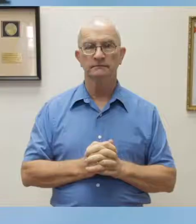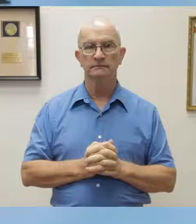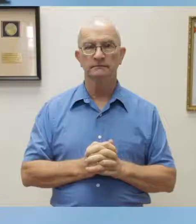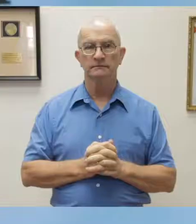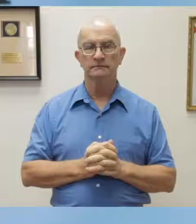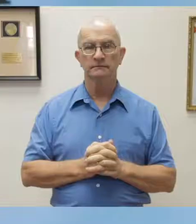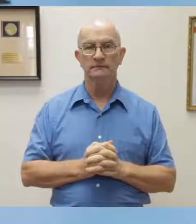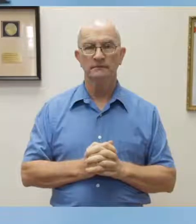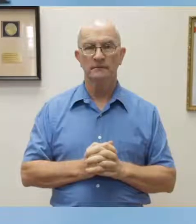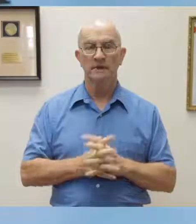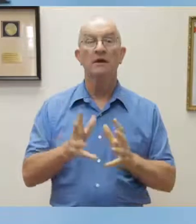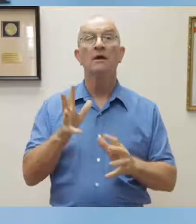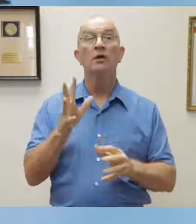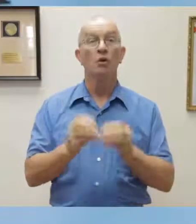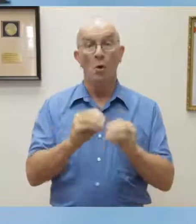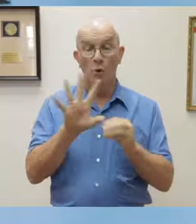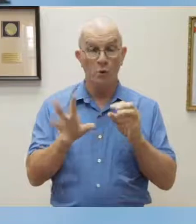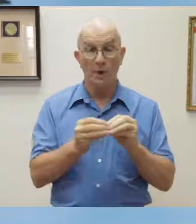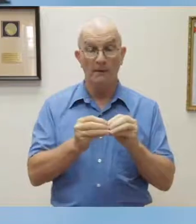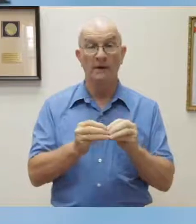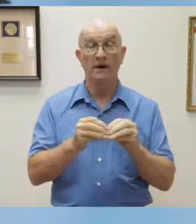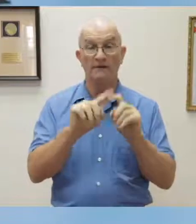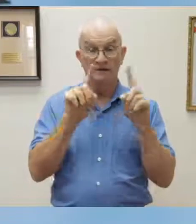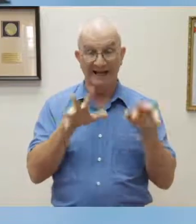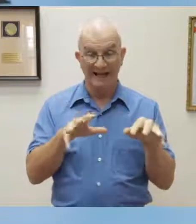The total number of tests done is